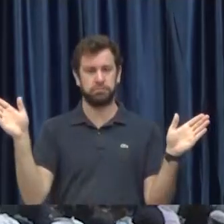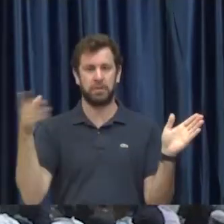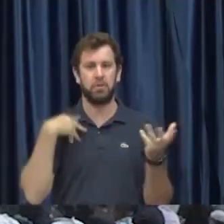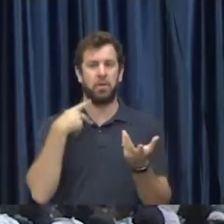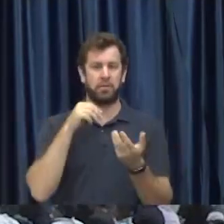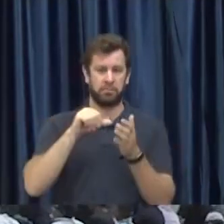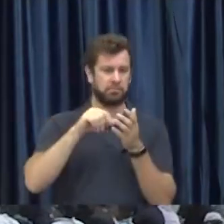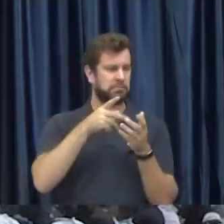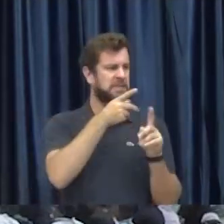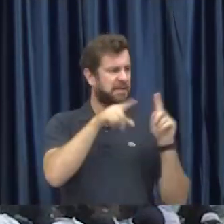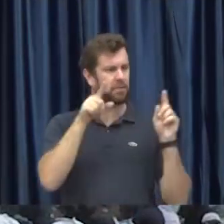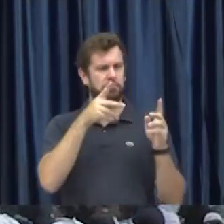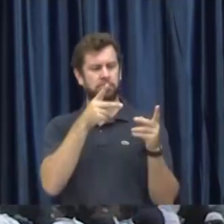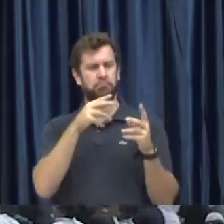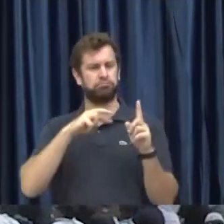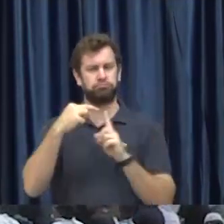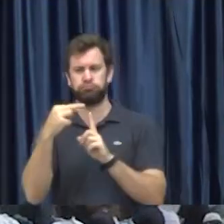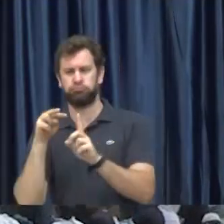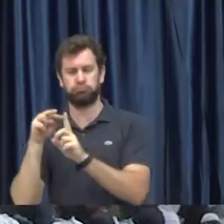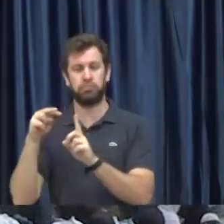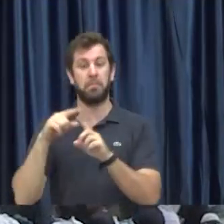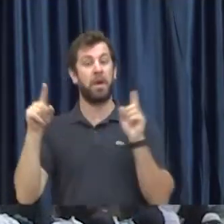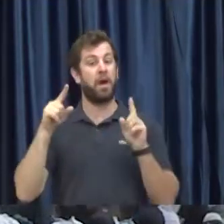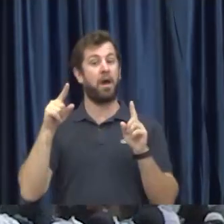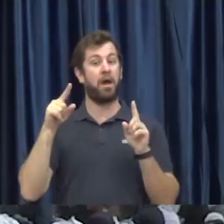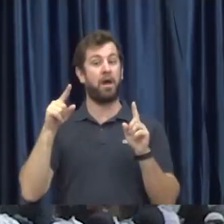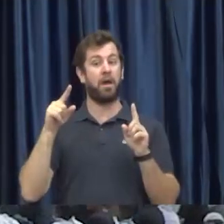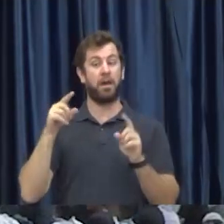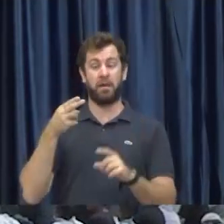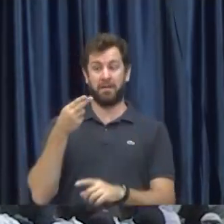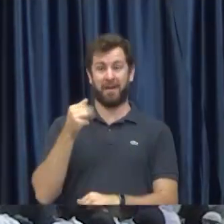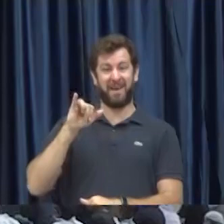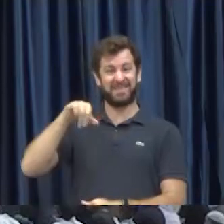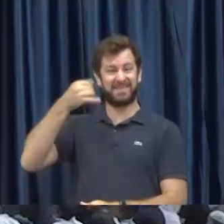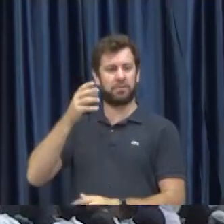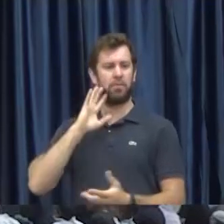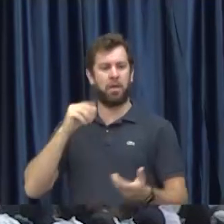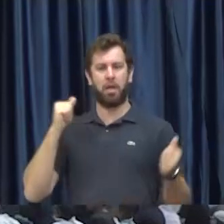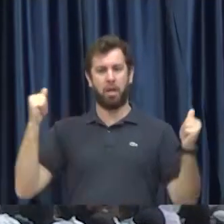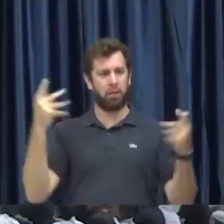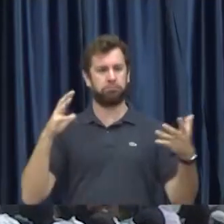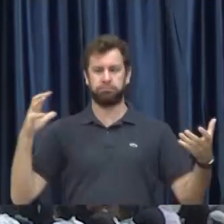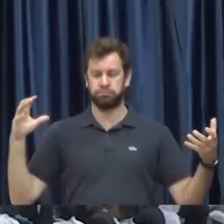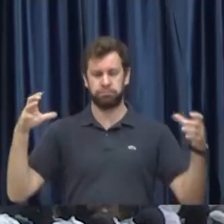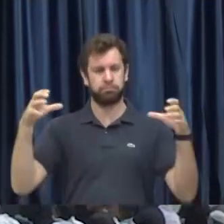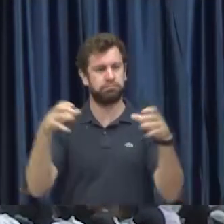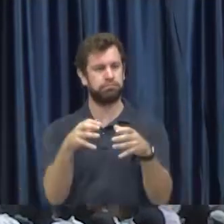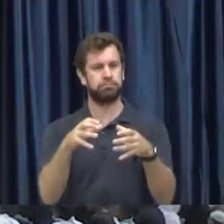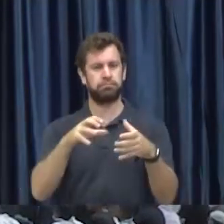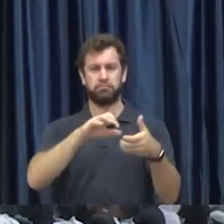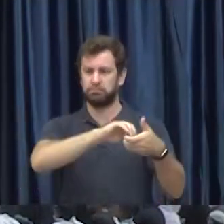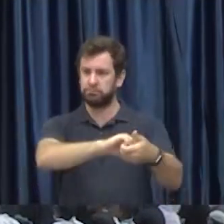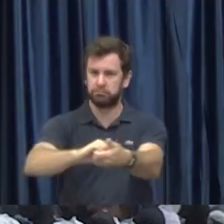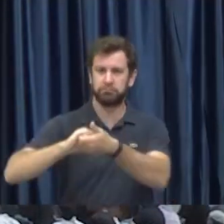able to come together and to benefit from the strength of the brother or the